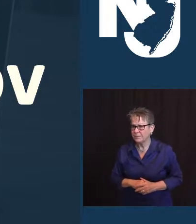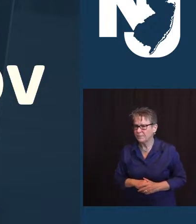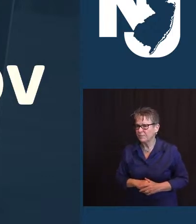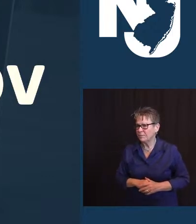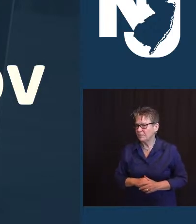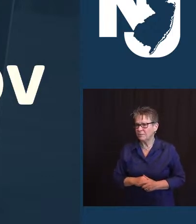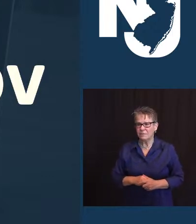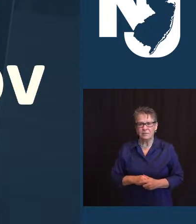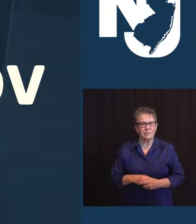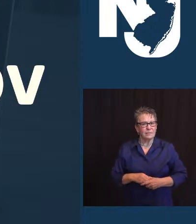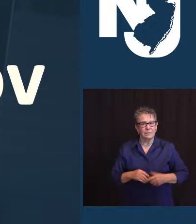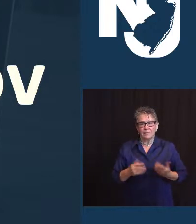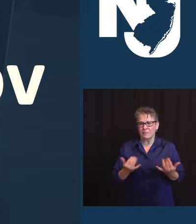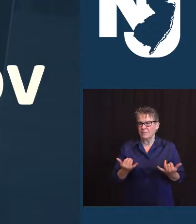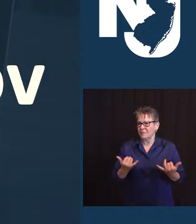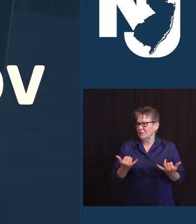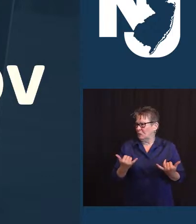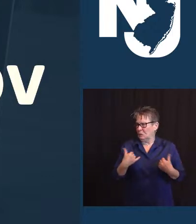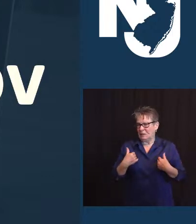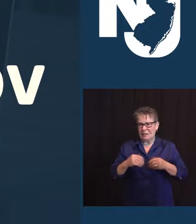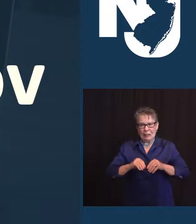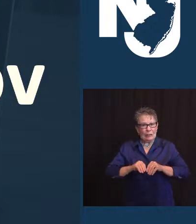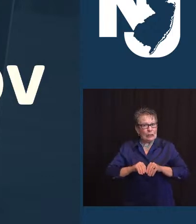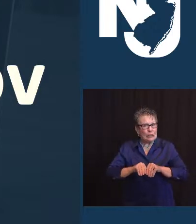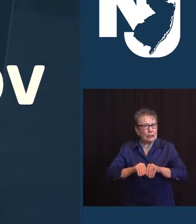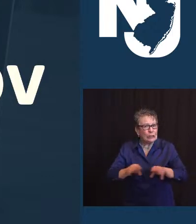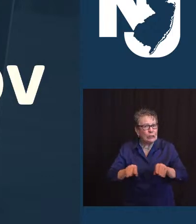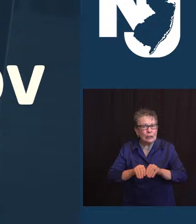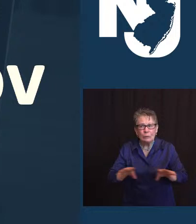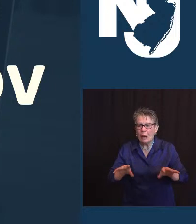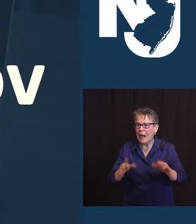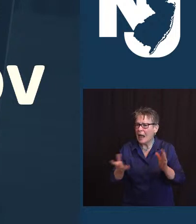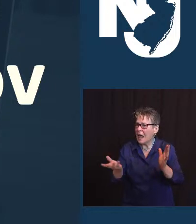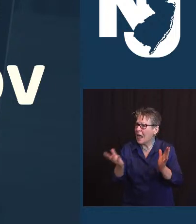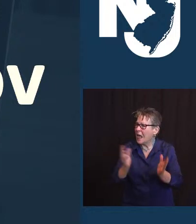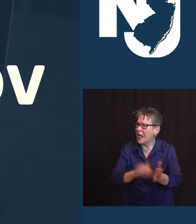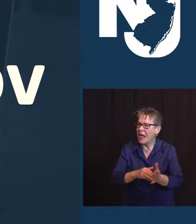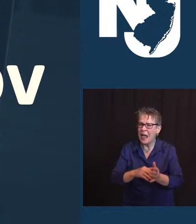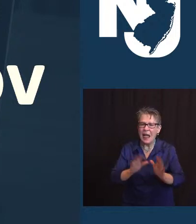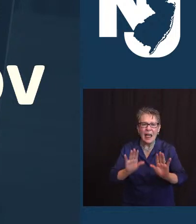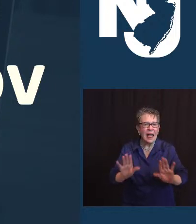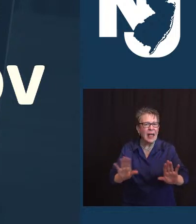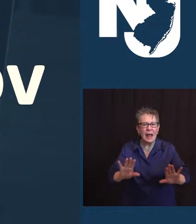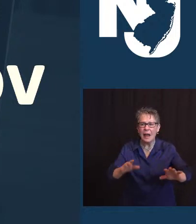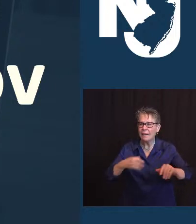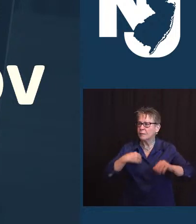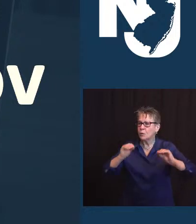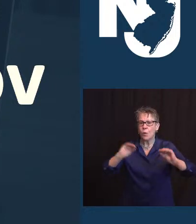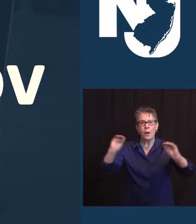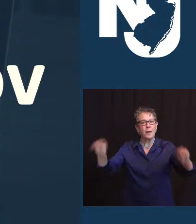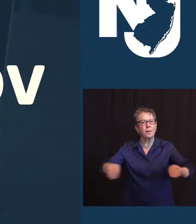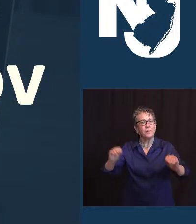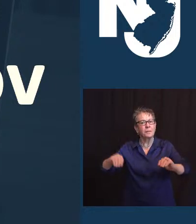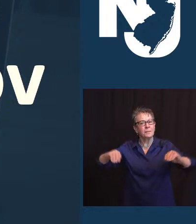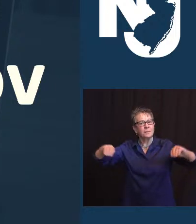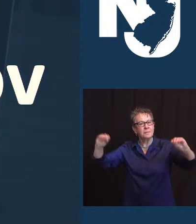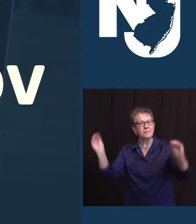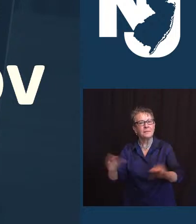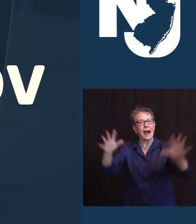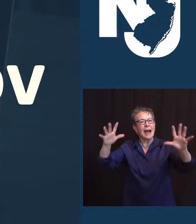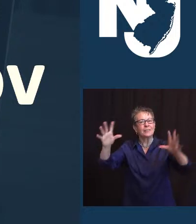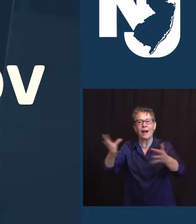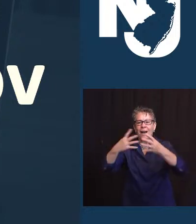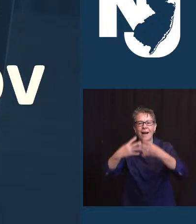spread of this virus. There is no magic wand that Judy, Tina, Pat, or I can wave to stop the spread. Only you all, by the millions,